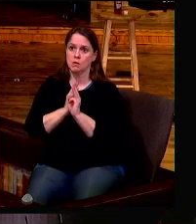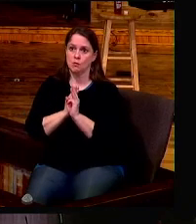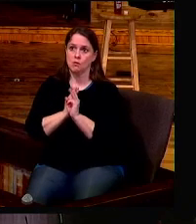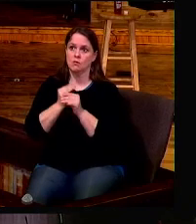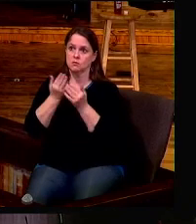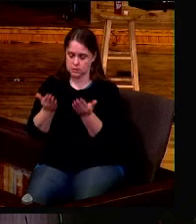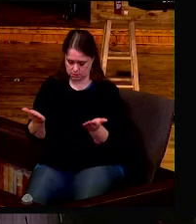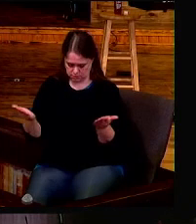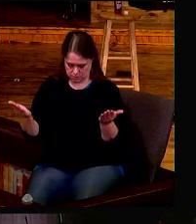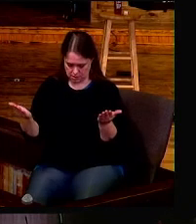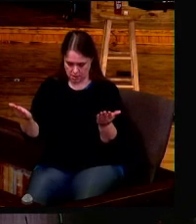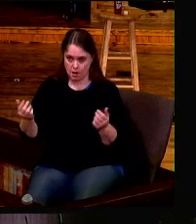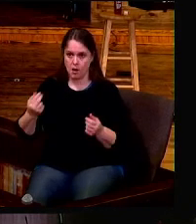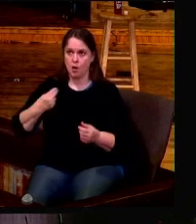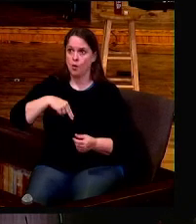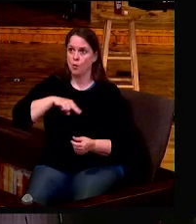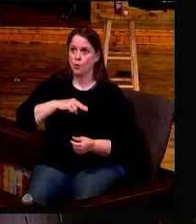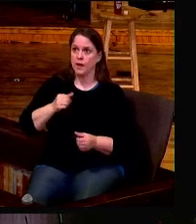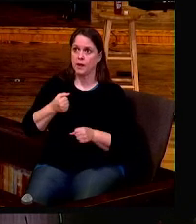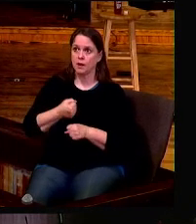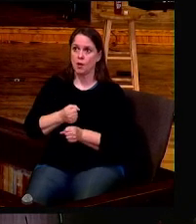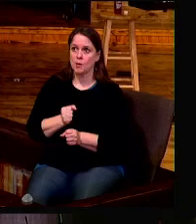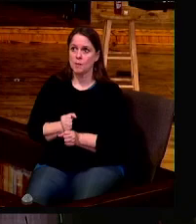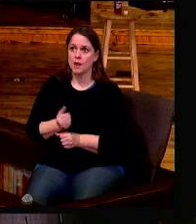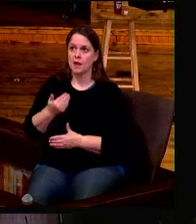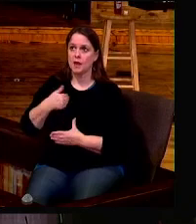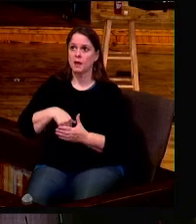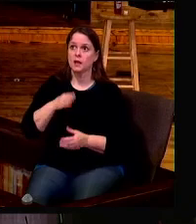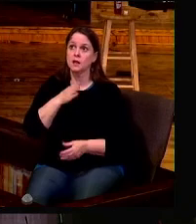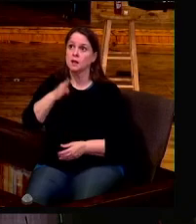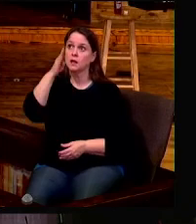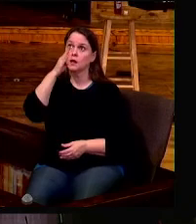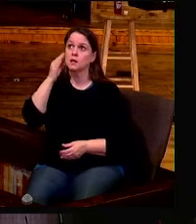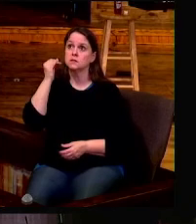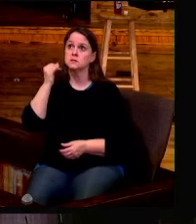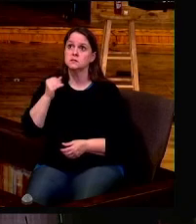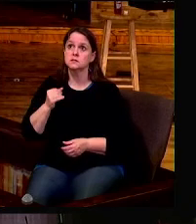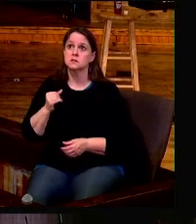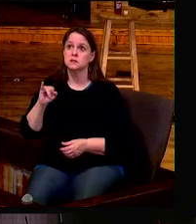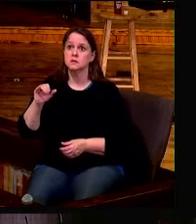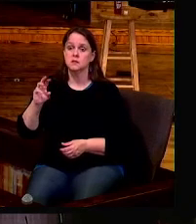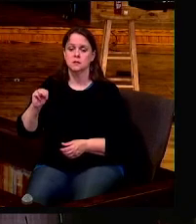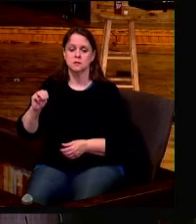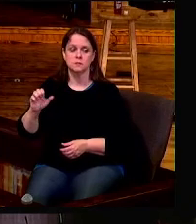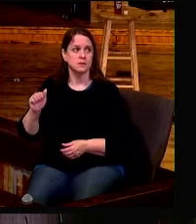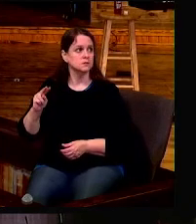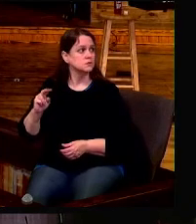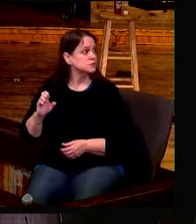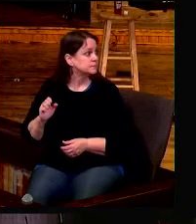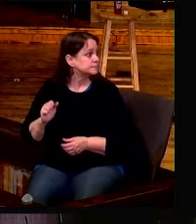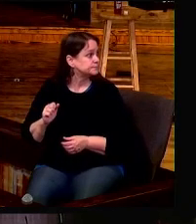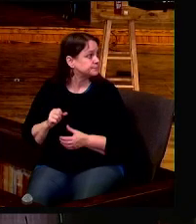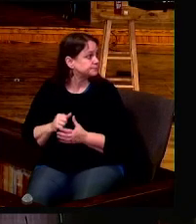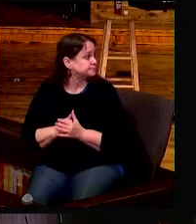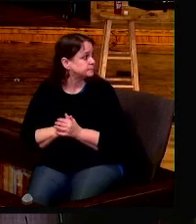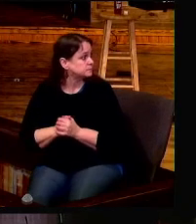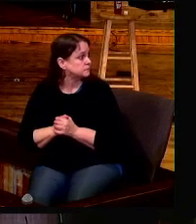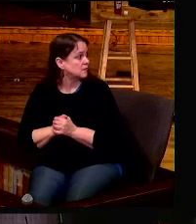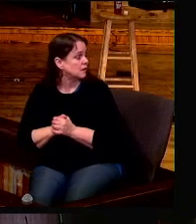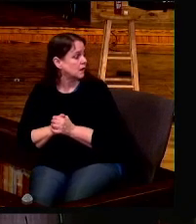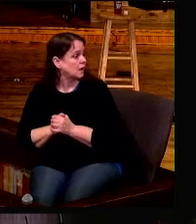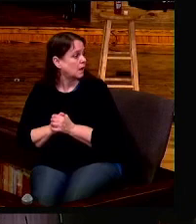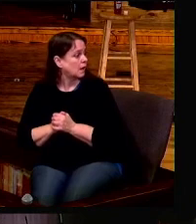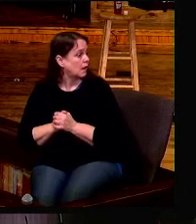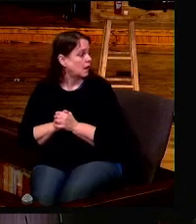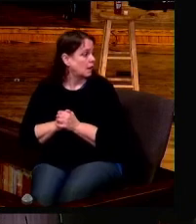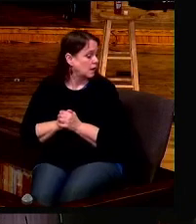And if we're made in His image, then we have the ability to speak things into existence. That life and death